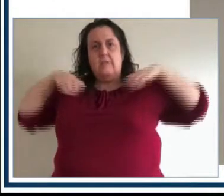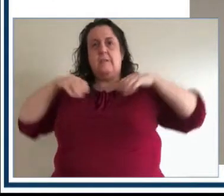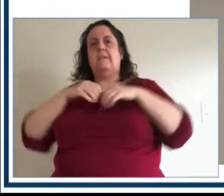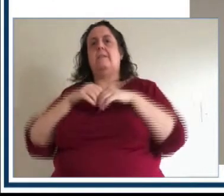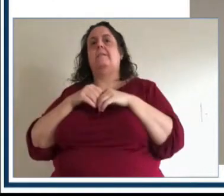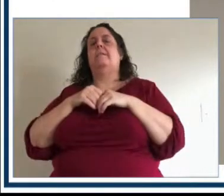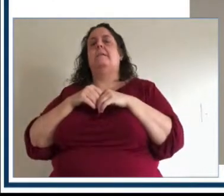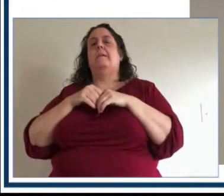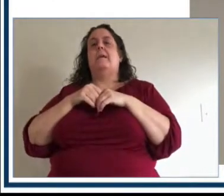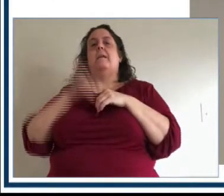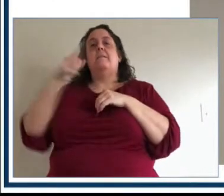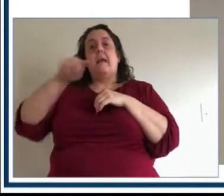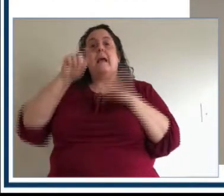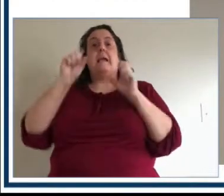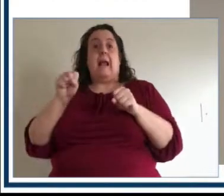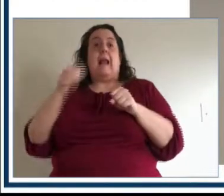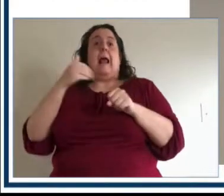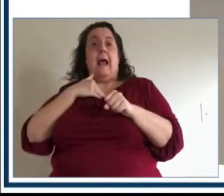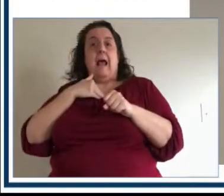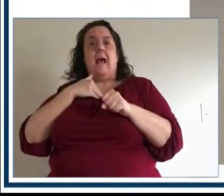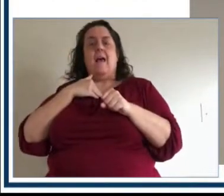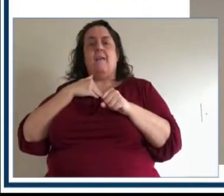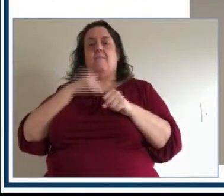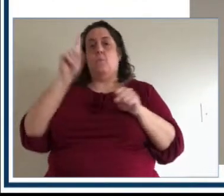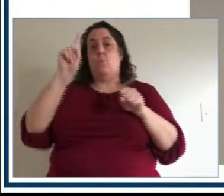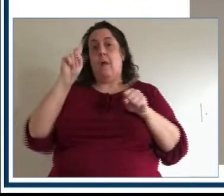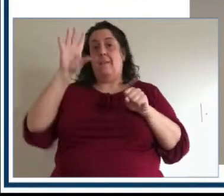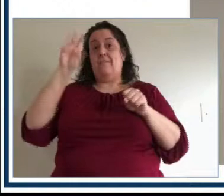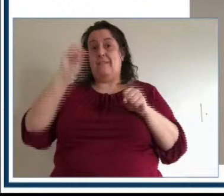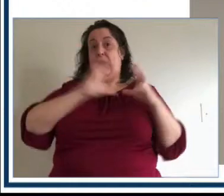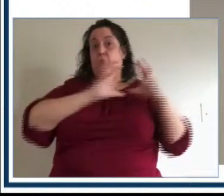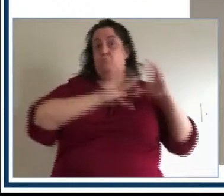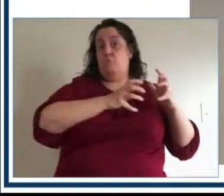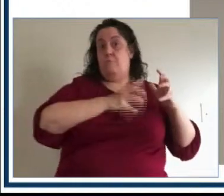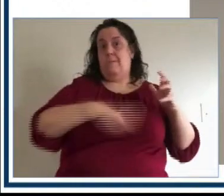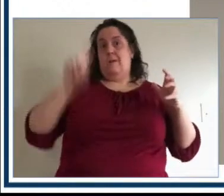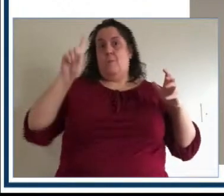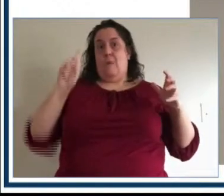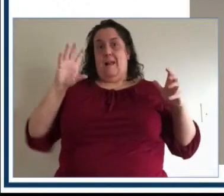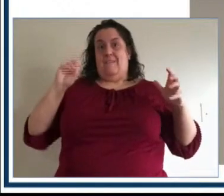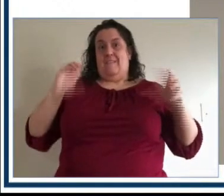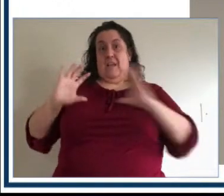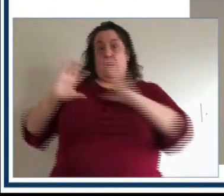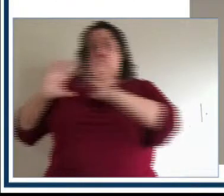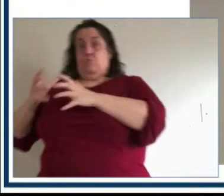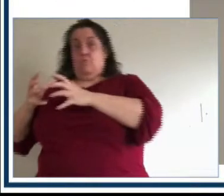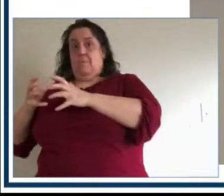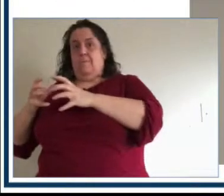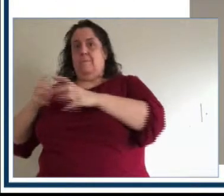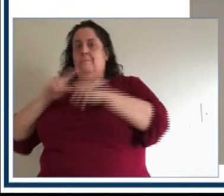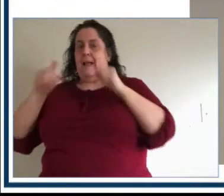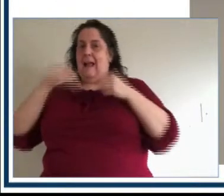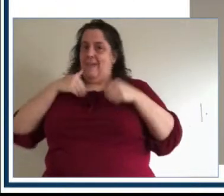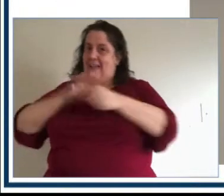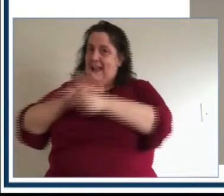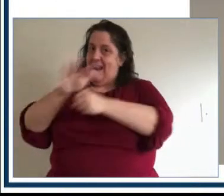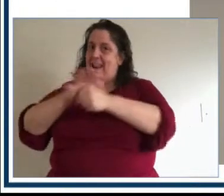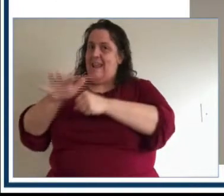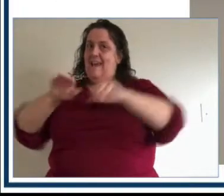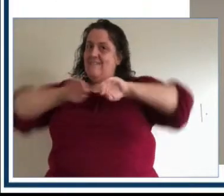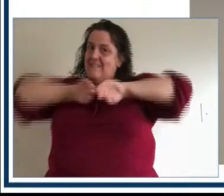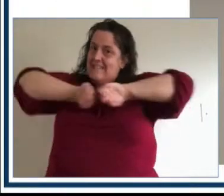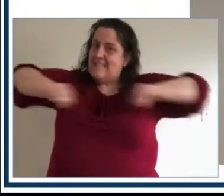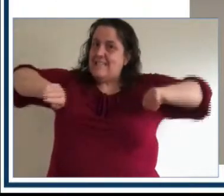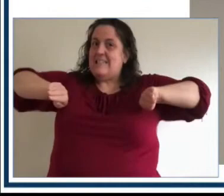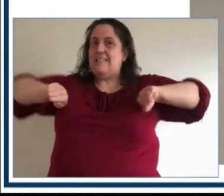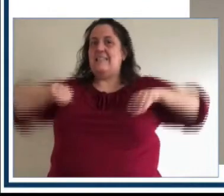they can have multiple groups of 150, but they have to have the space and the entrances and